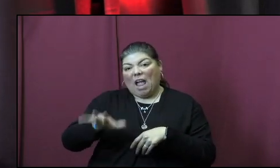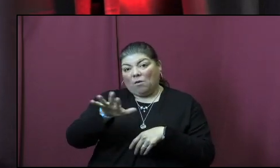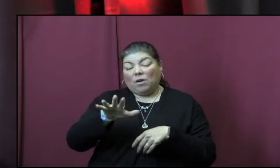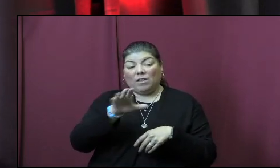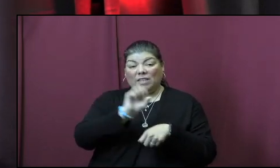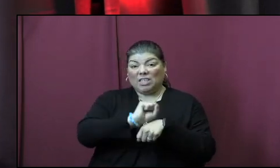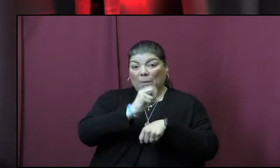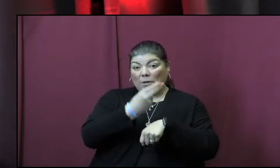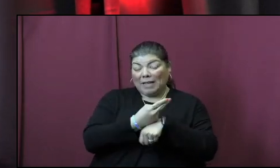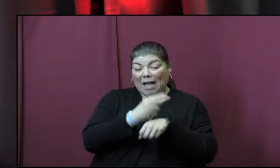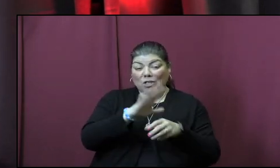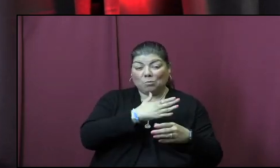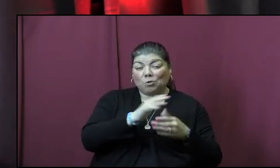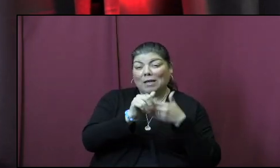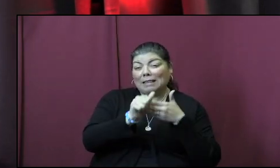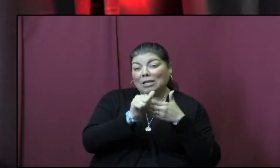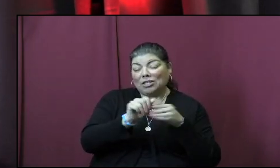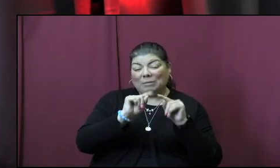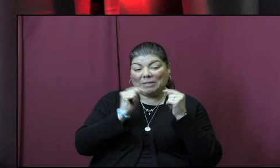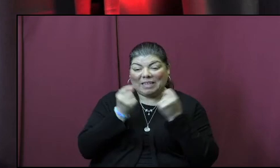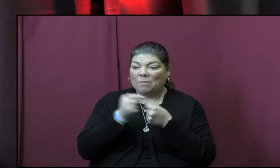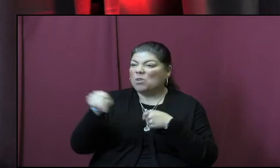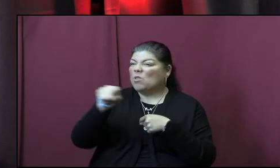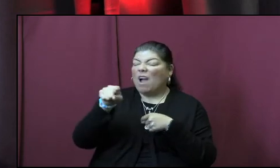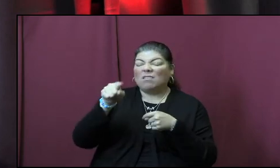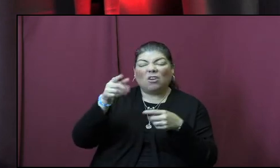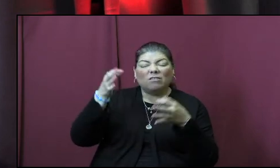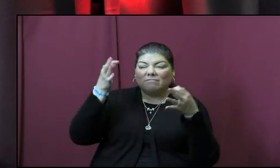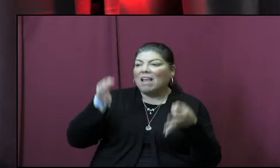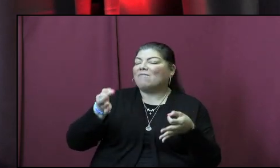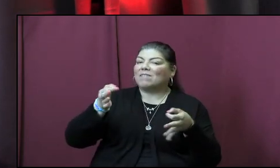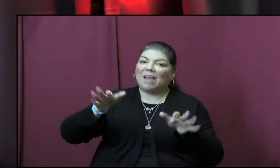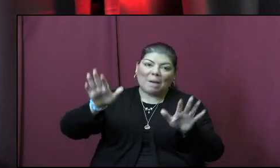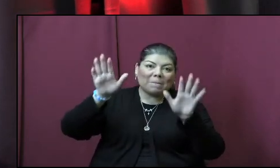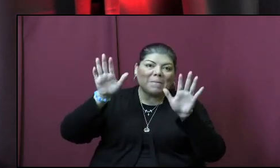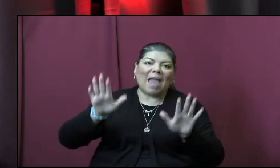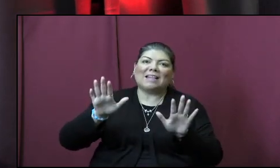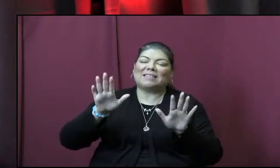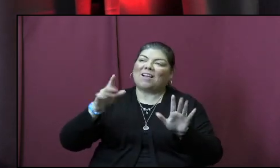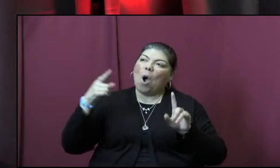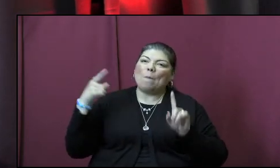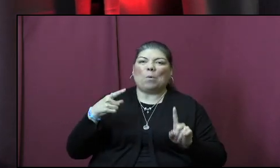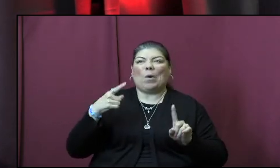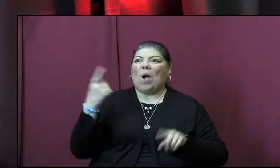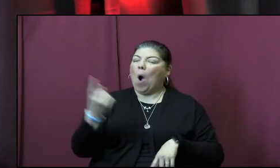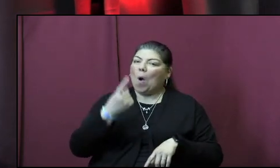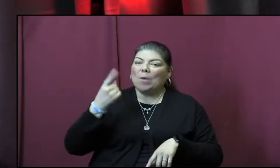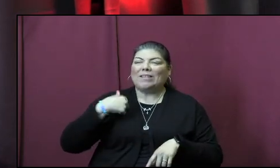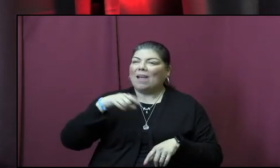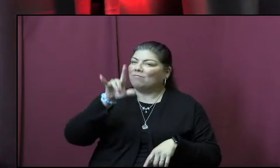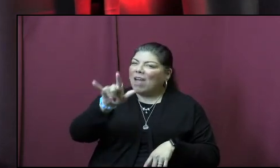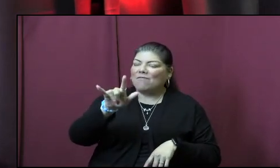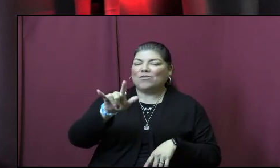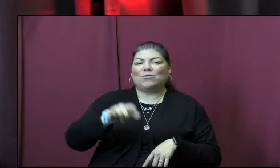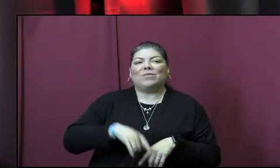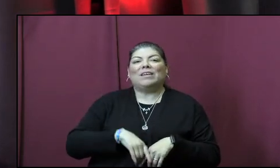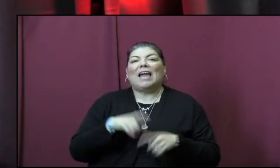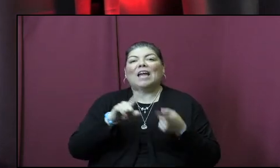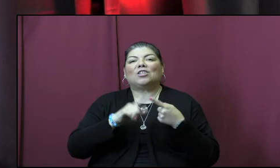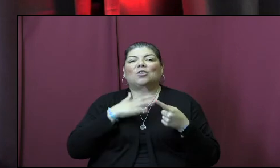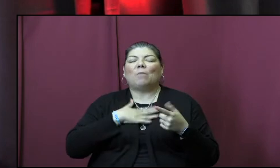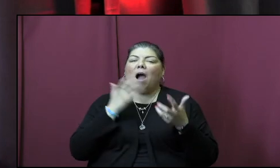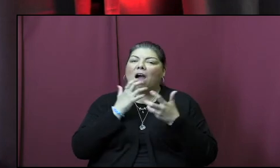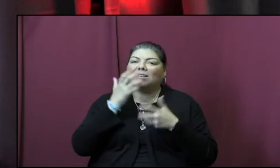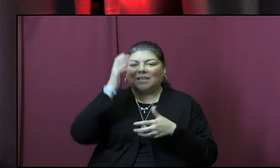The Shepherd's House music leadership team, you guys are absolutely amazing, on point all the time. I love you. And to